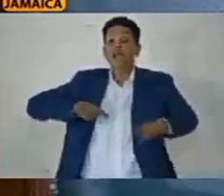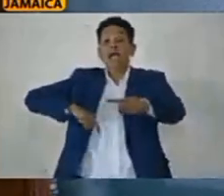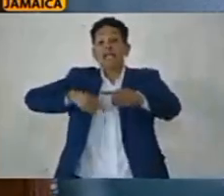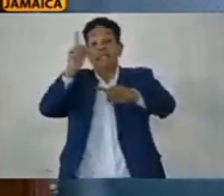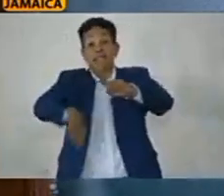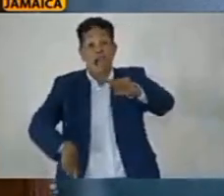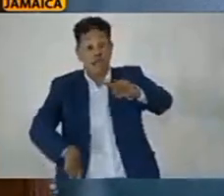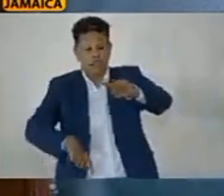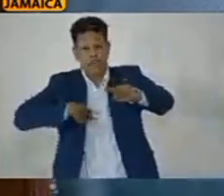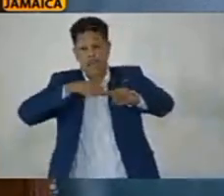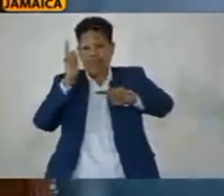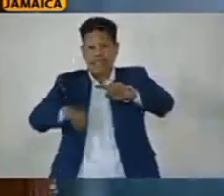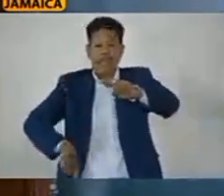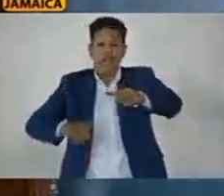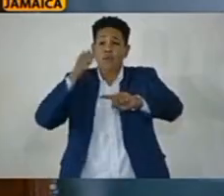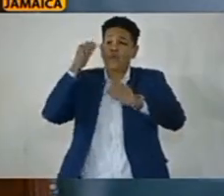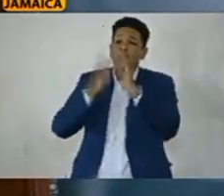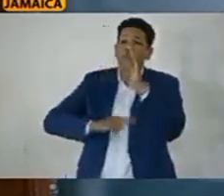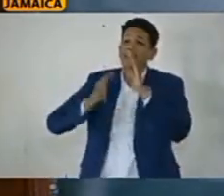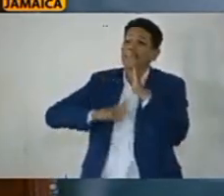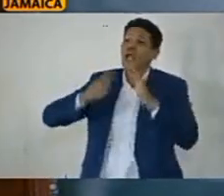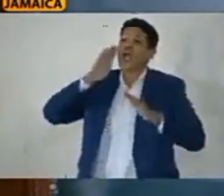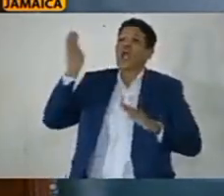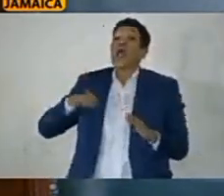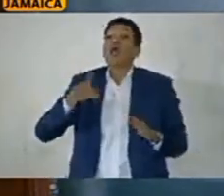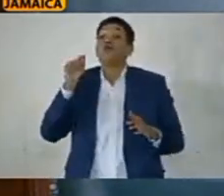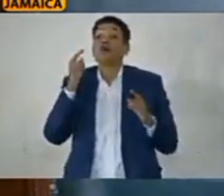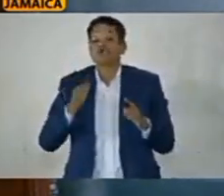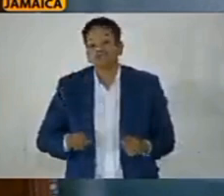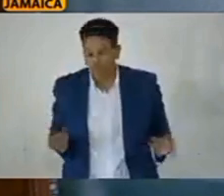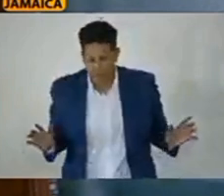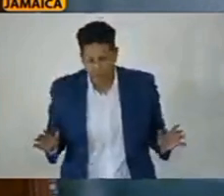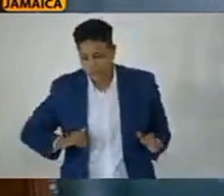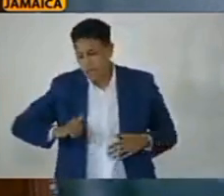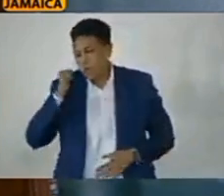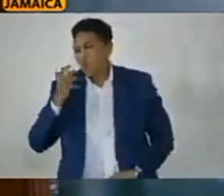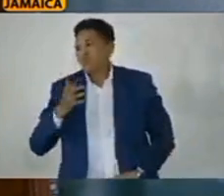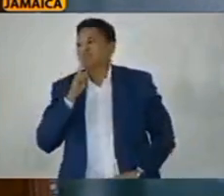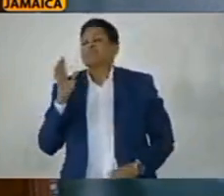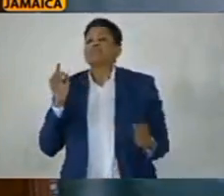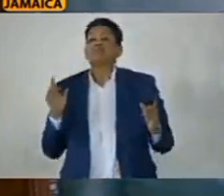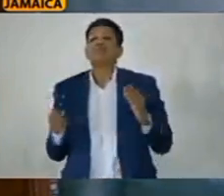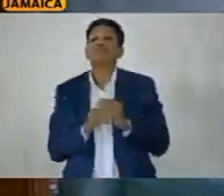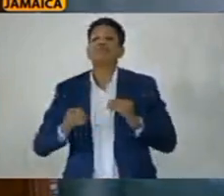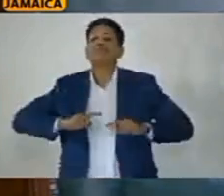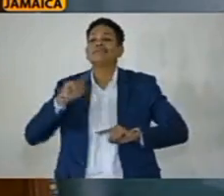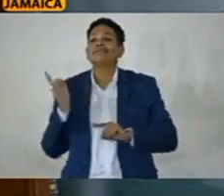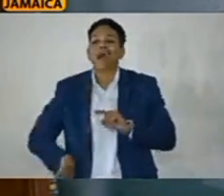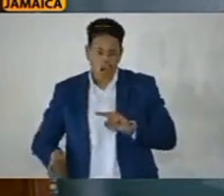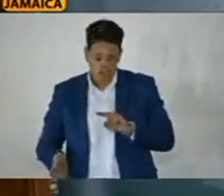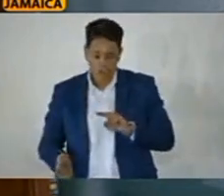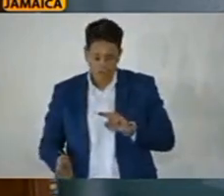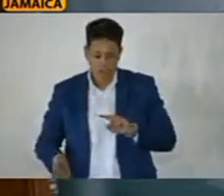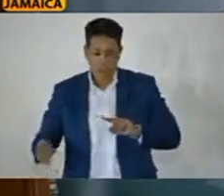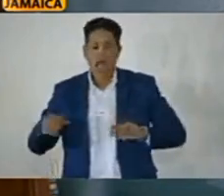not going to read all of the 20 points. The Speaker cannot accept